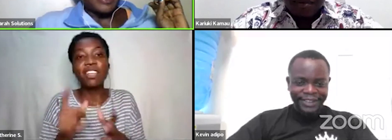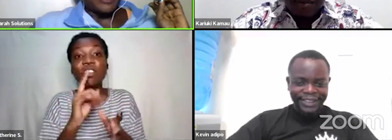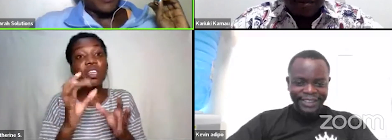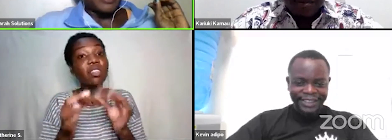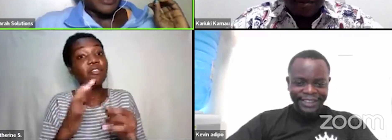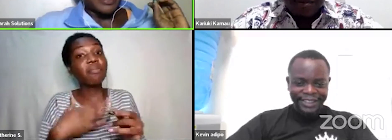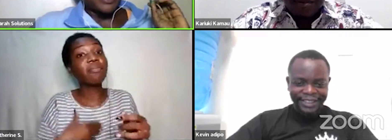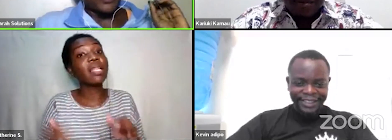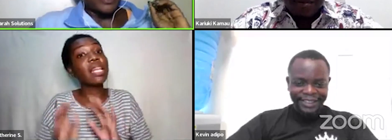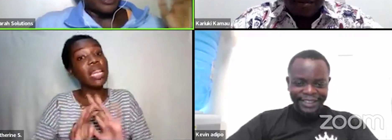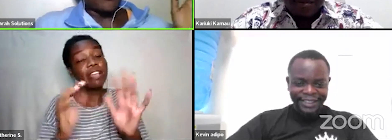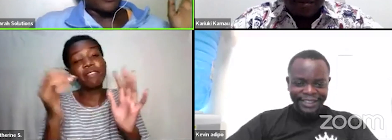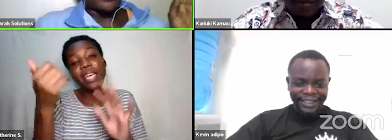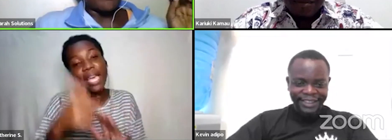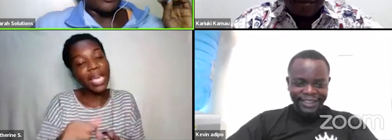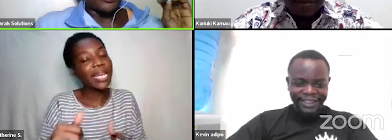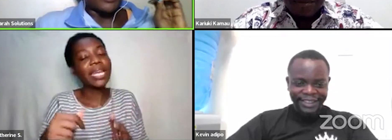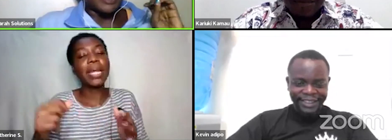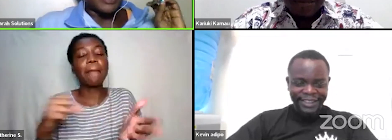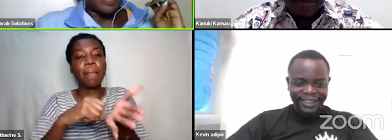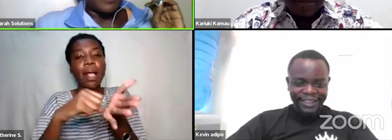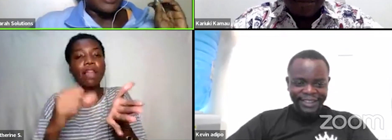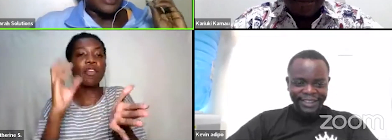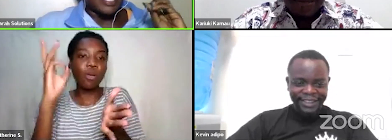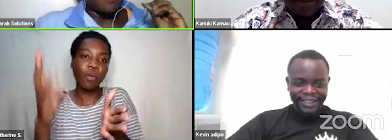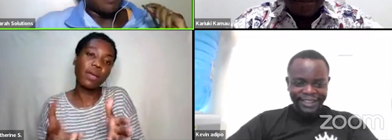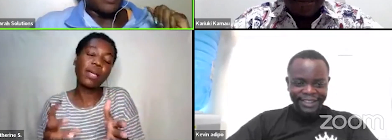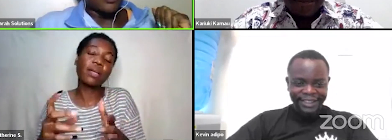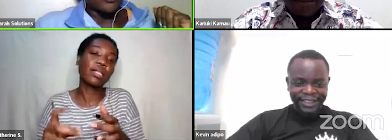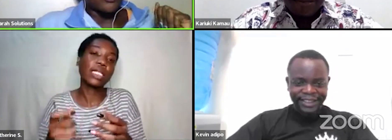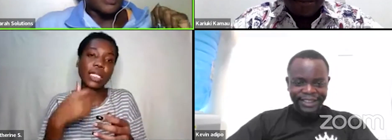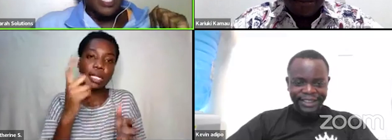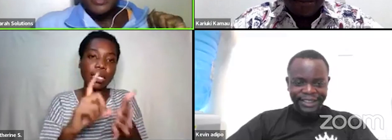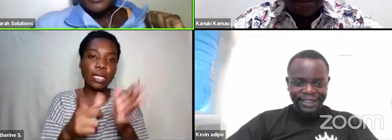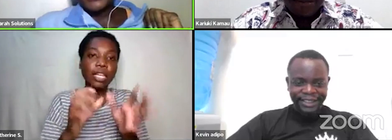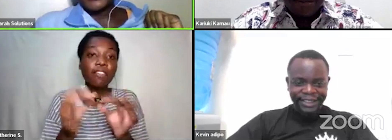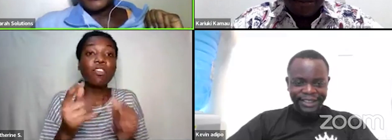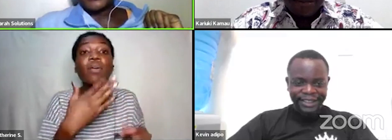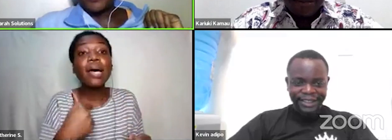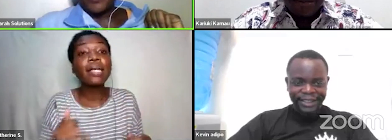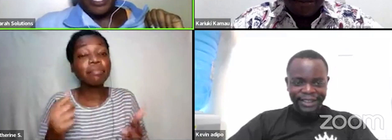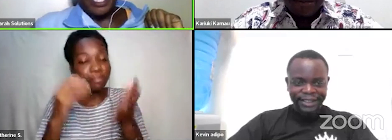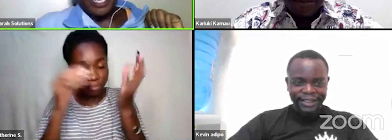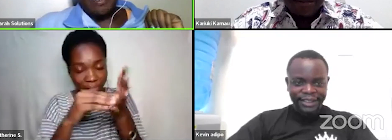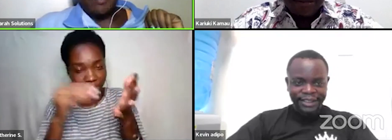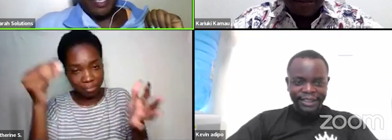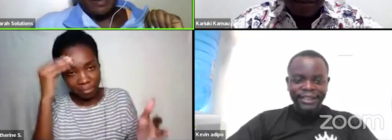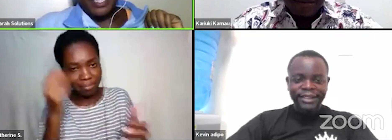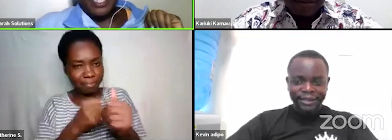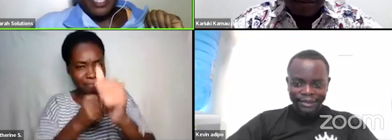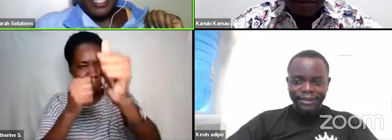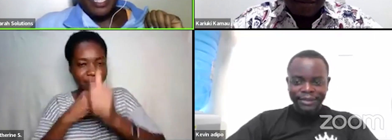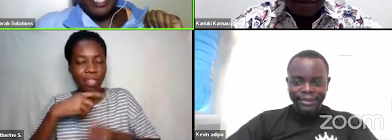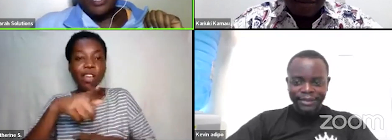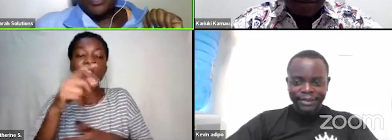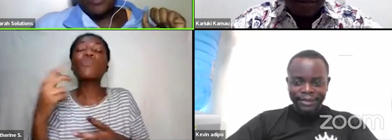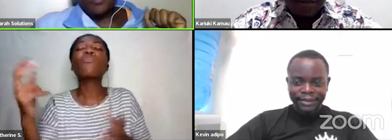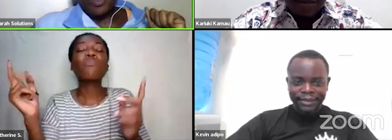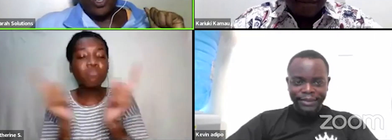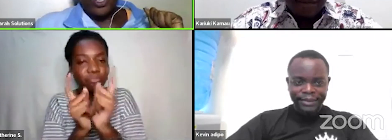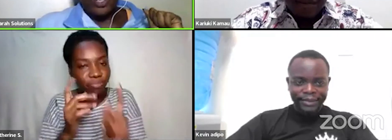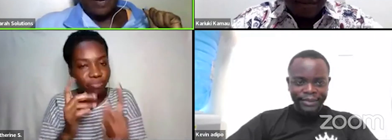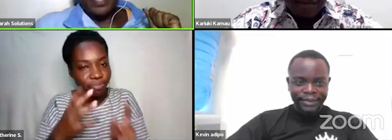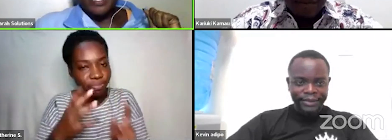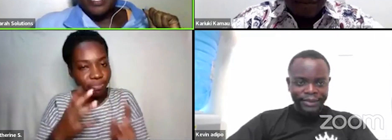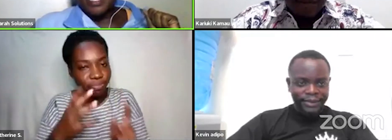we shall catch on. And of course, if you wish to study carpentry, I'm the person you see. We have a Panessa Training